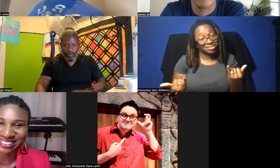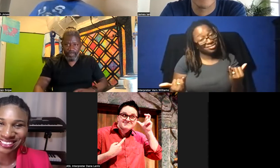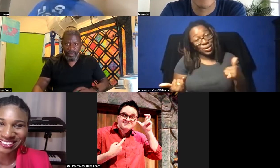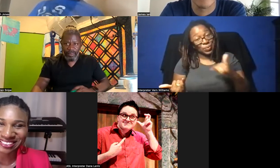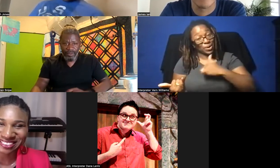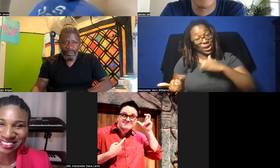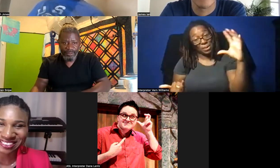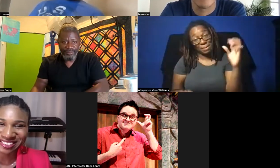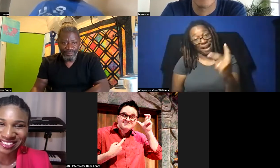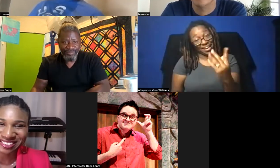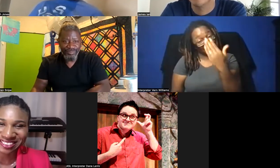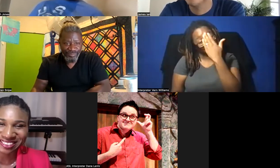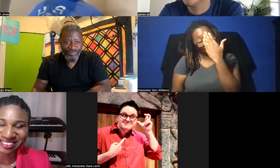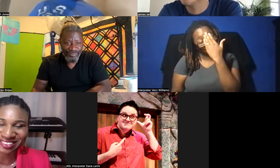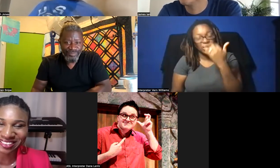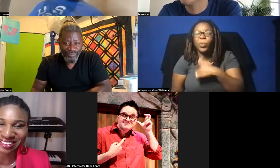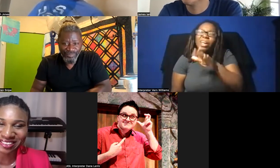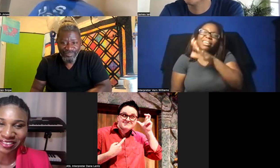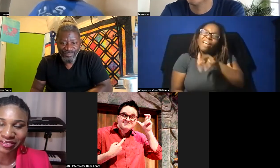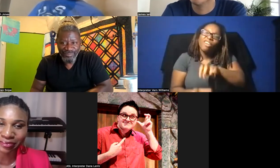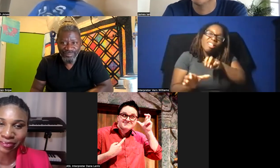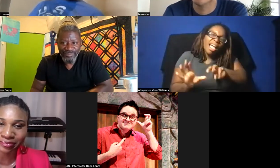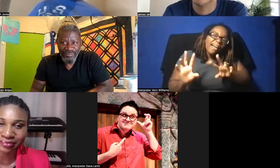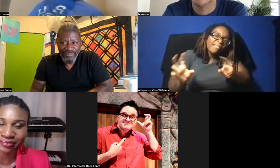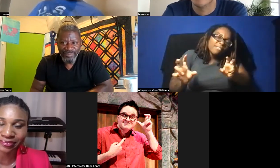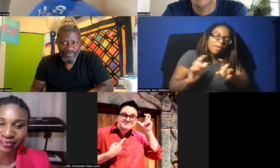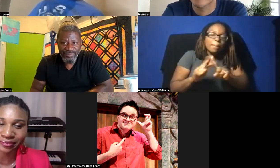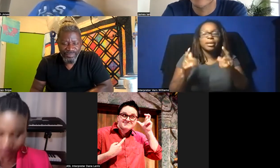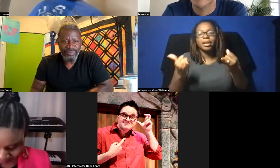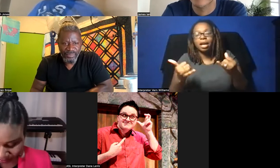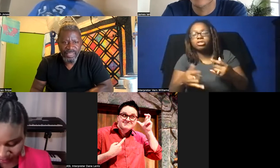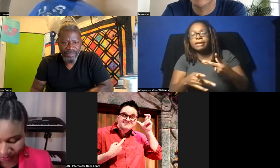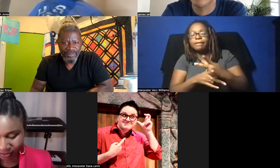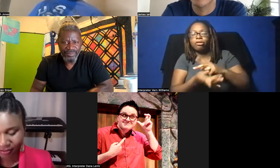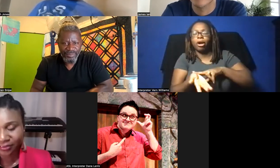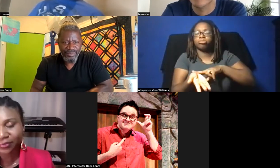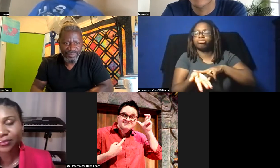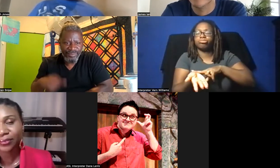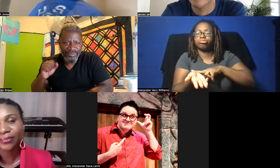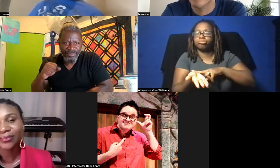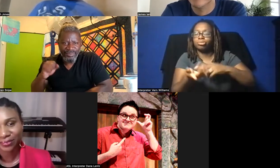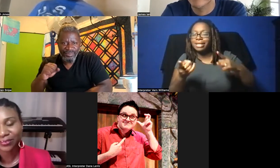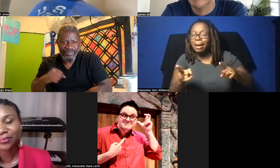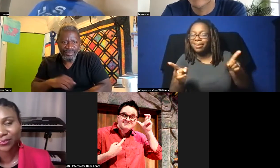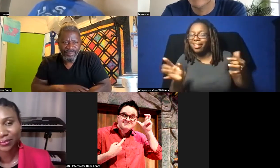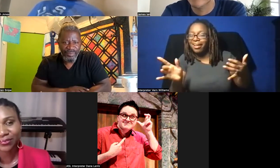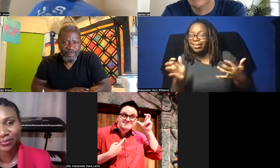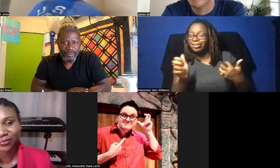know what I mean? And we never really left. It's just they're figuring it out. They're catching up.